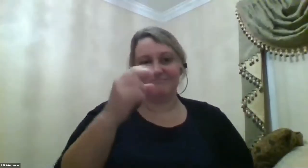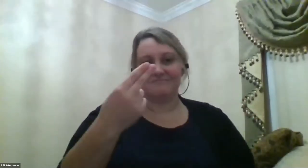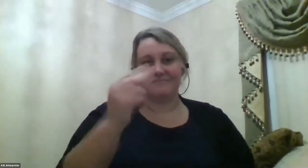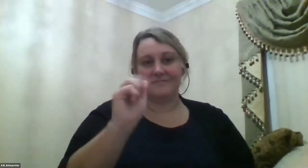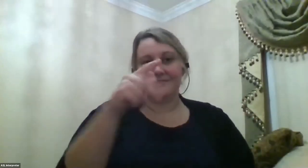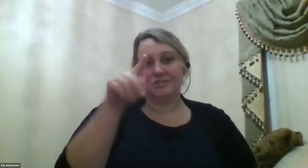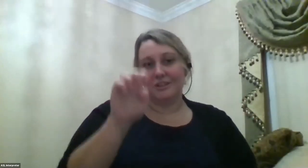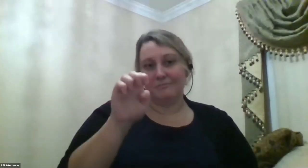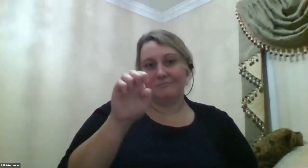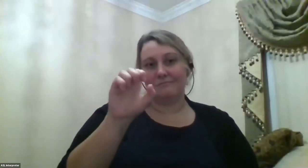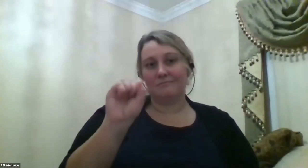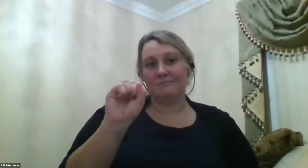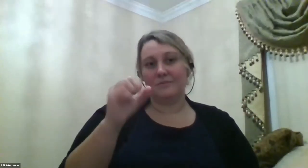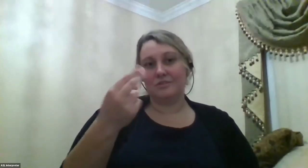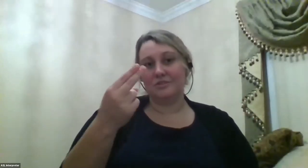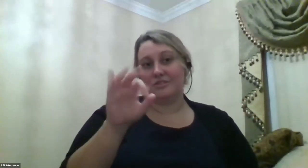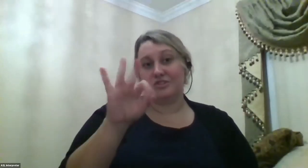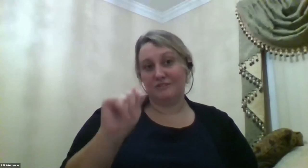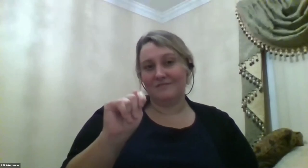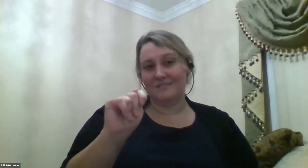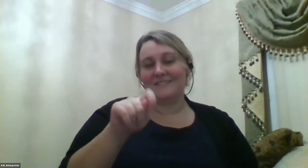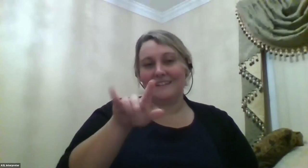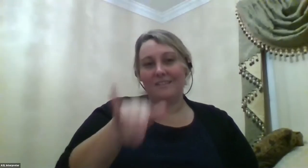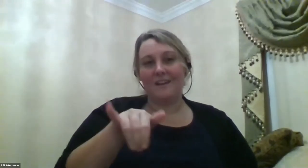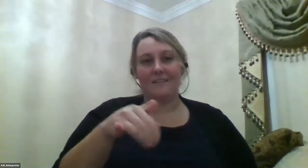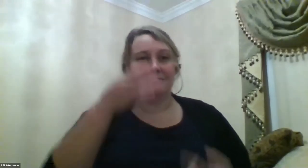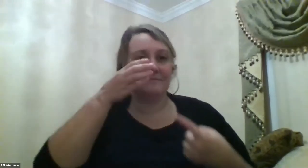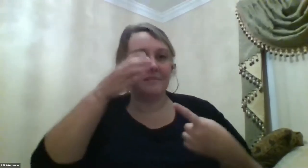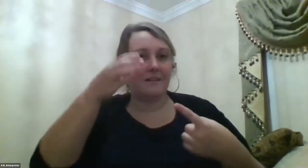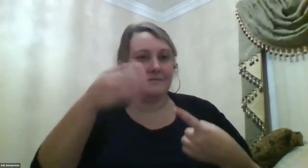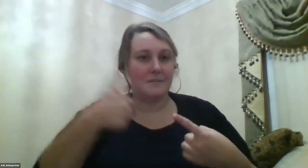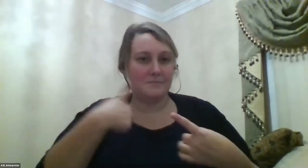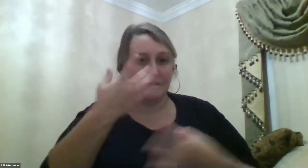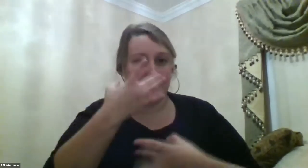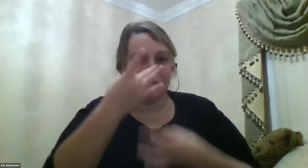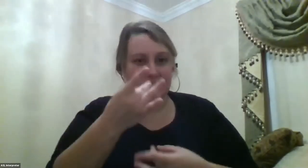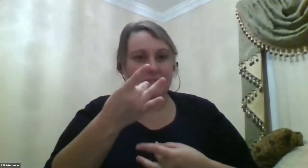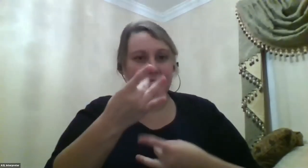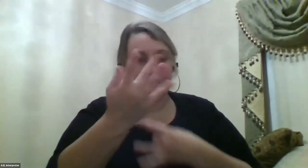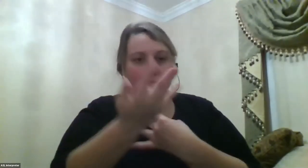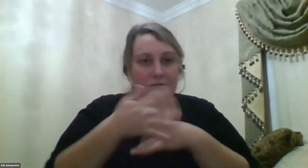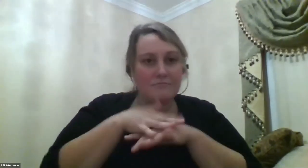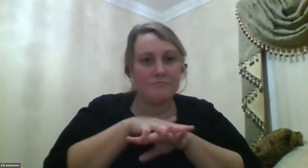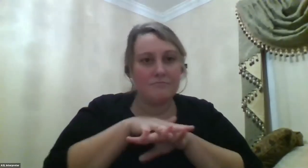the ones that the world would apprehend, um, I think that, that intermingledness is something that I find